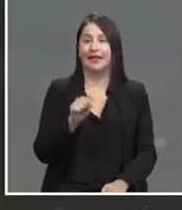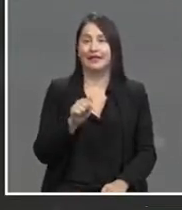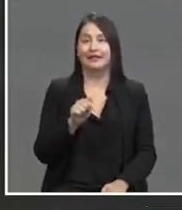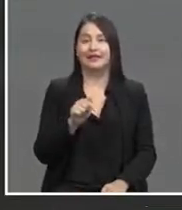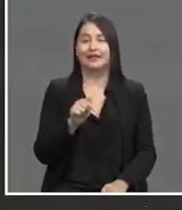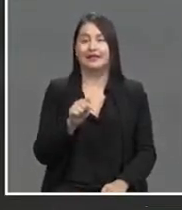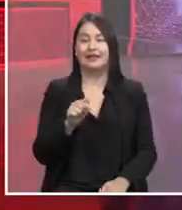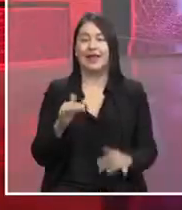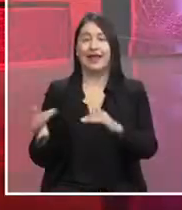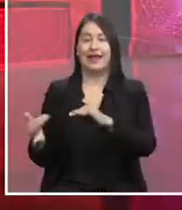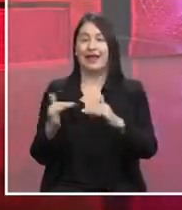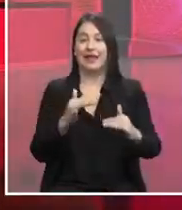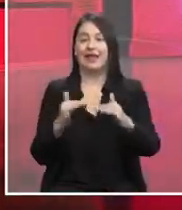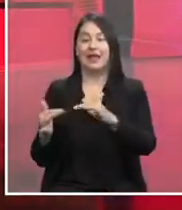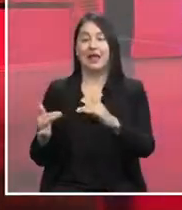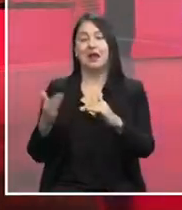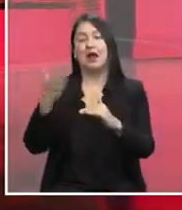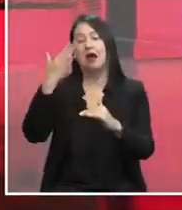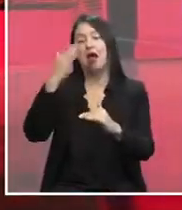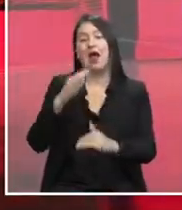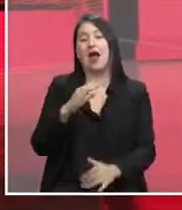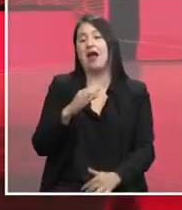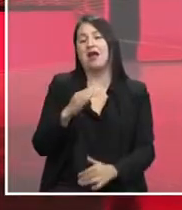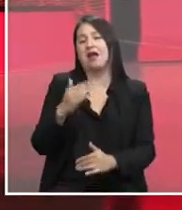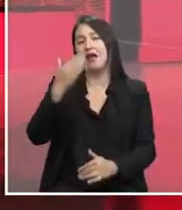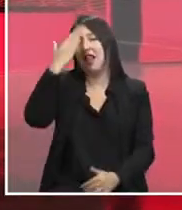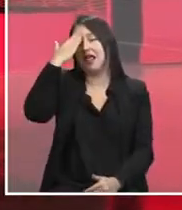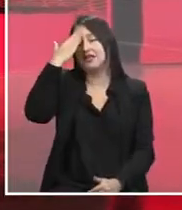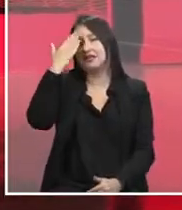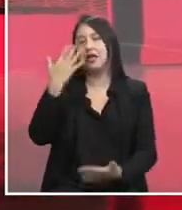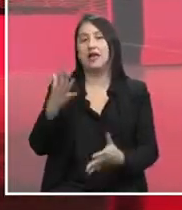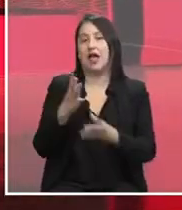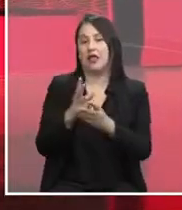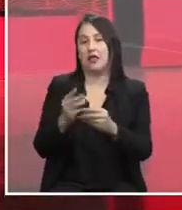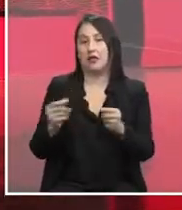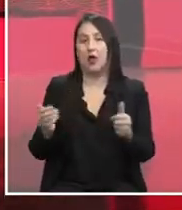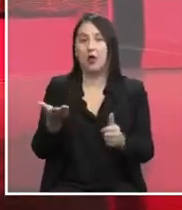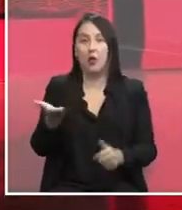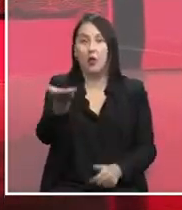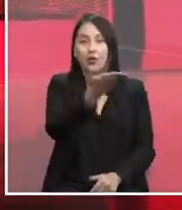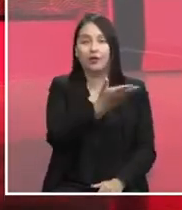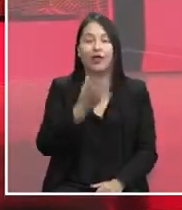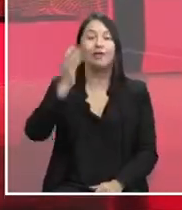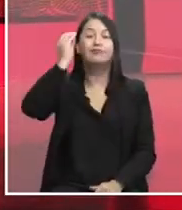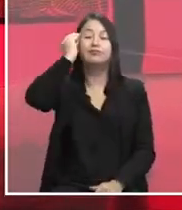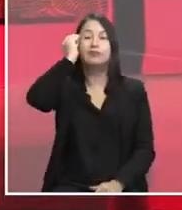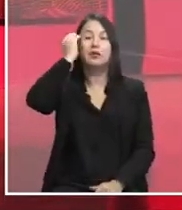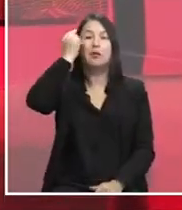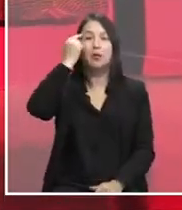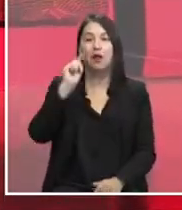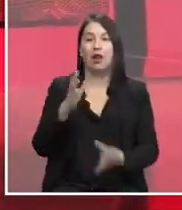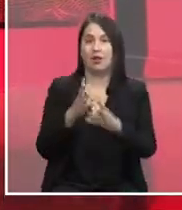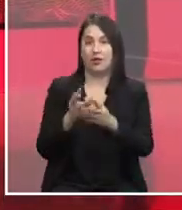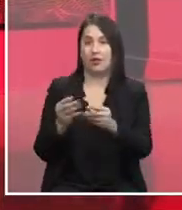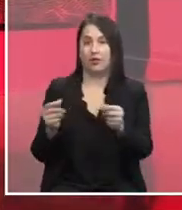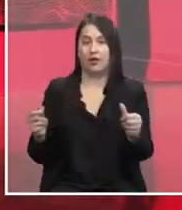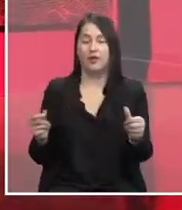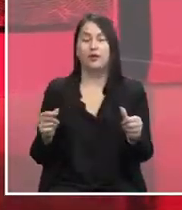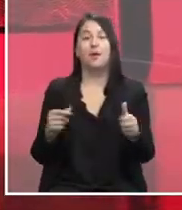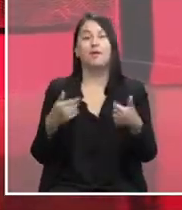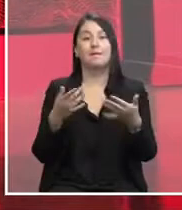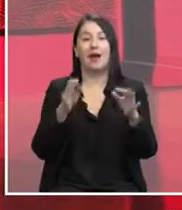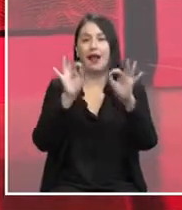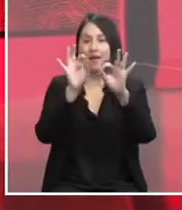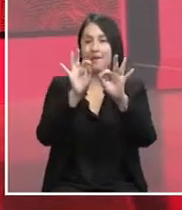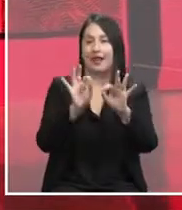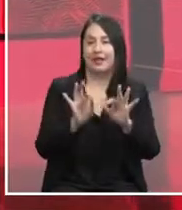is disappearing. Or, to be precise, it's changing its form. And this is what I will